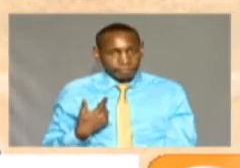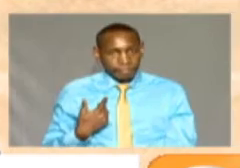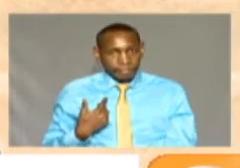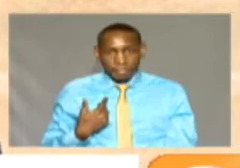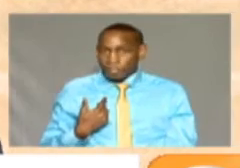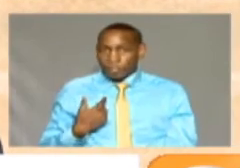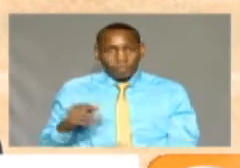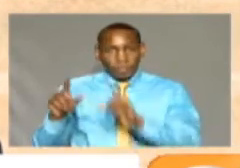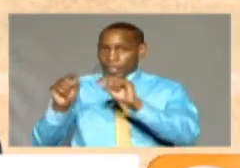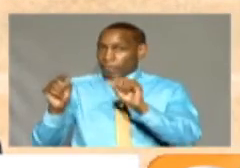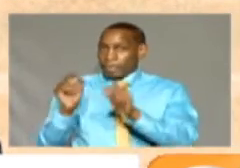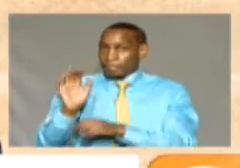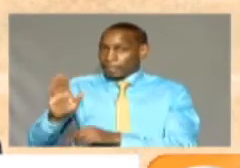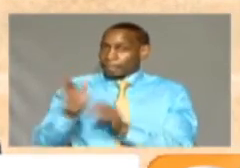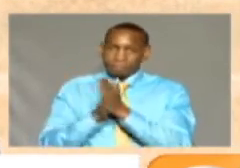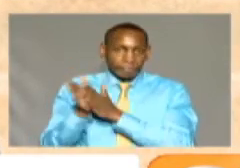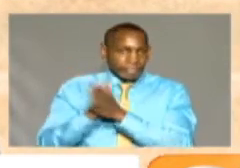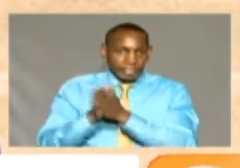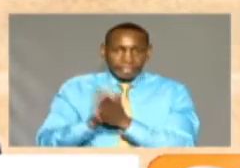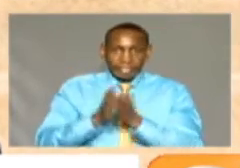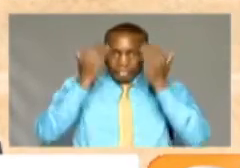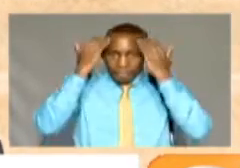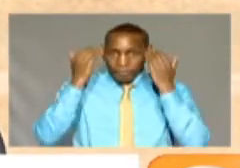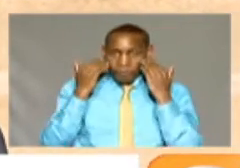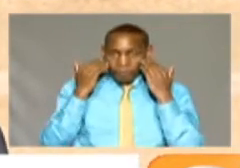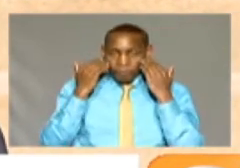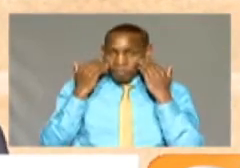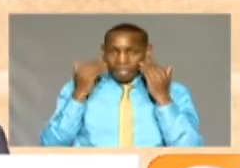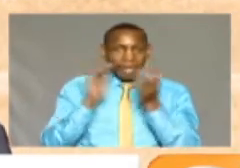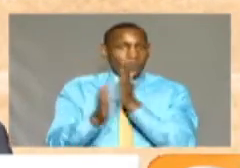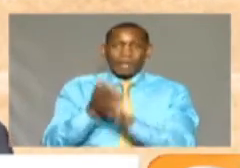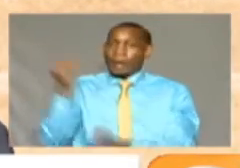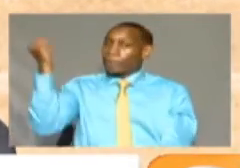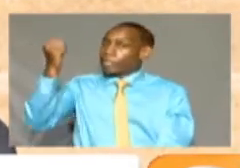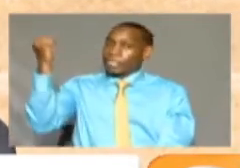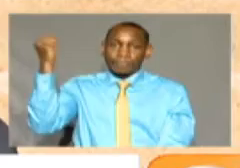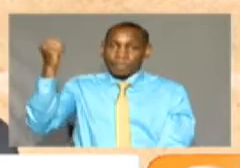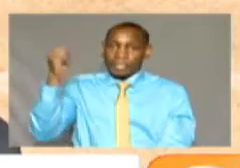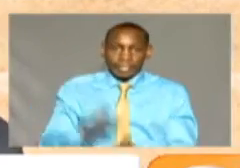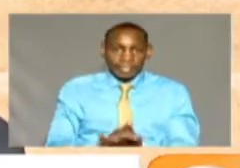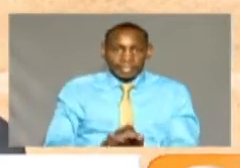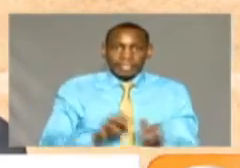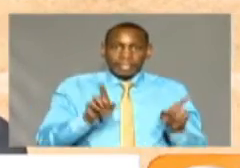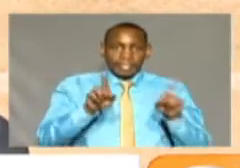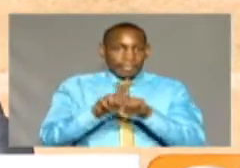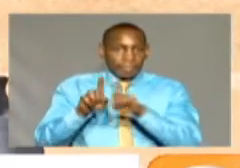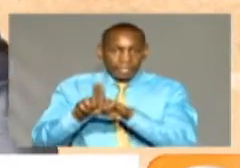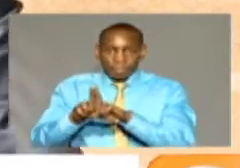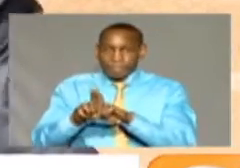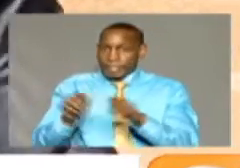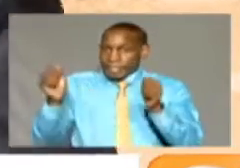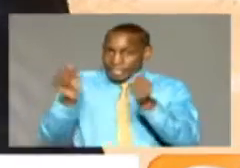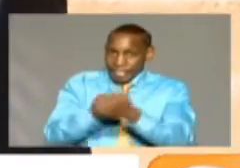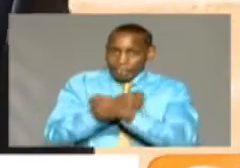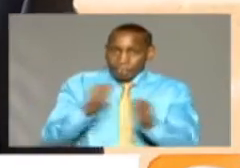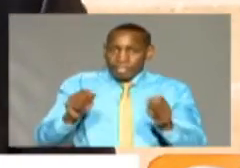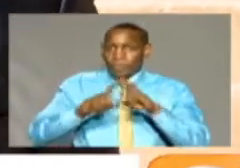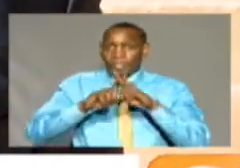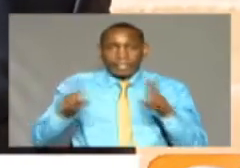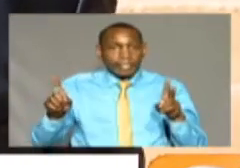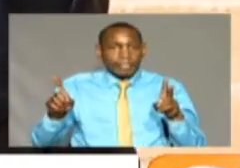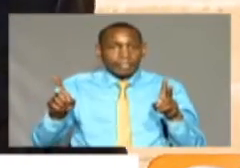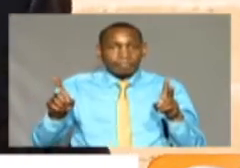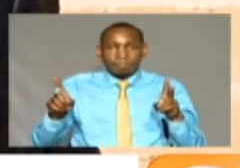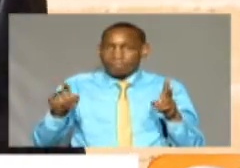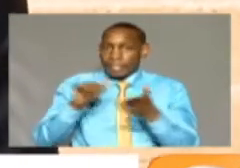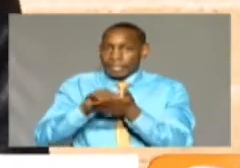I find that interesting. The judiciary doesn't play politics. And worst of all, we could not start playing